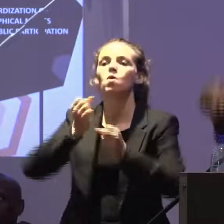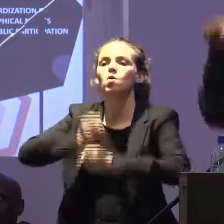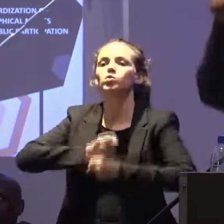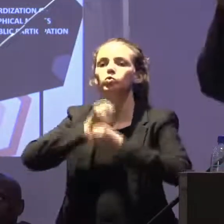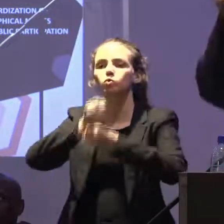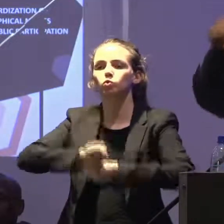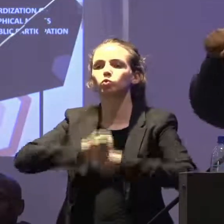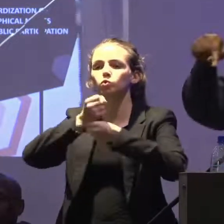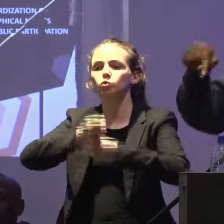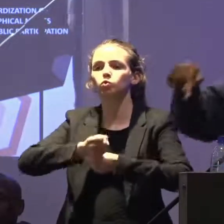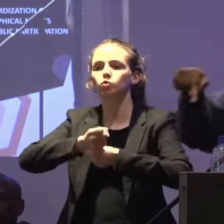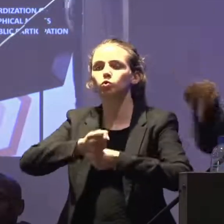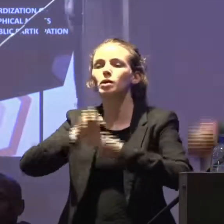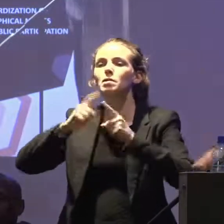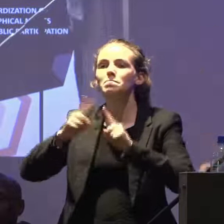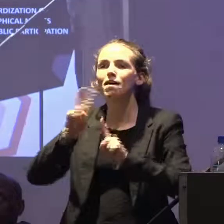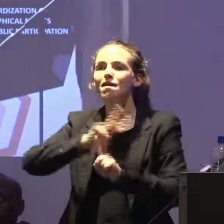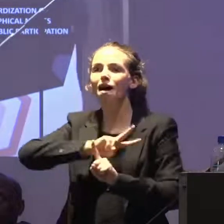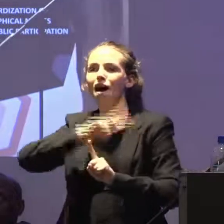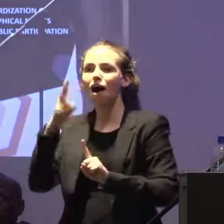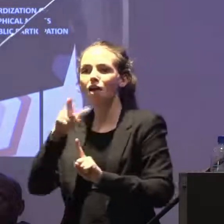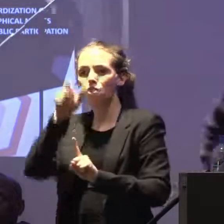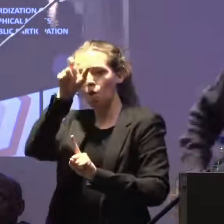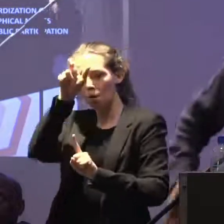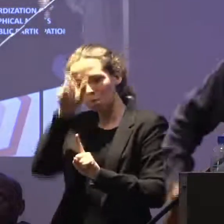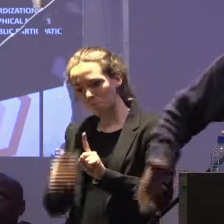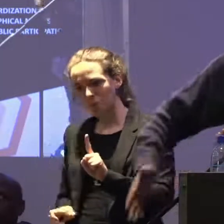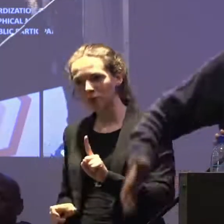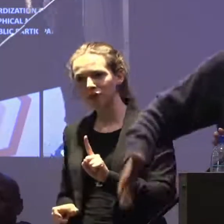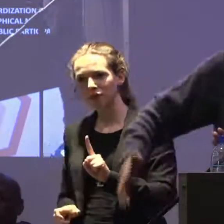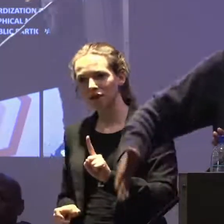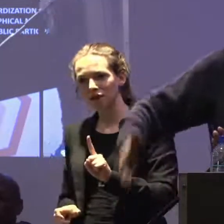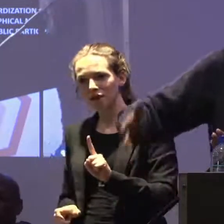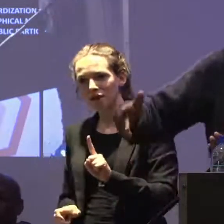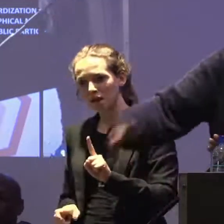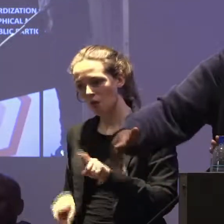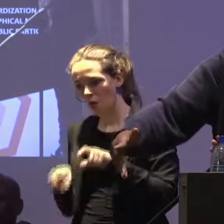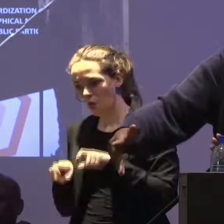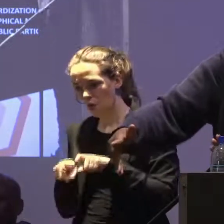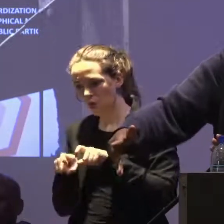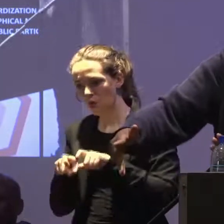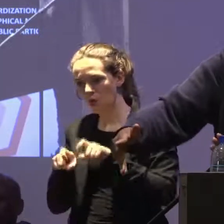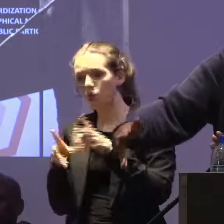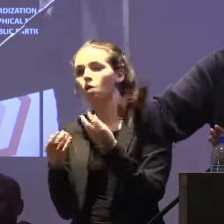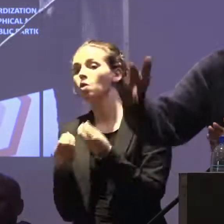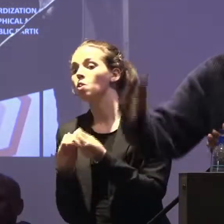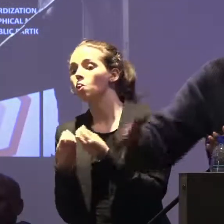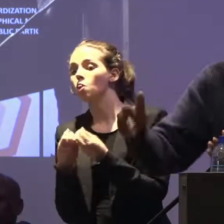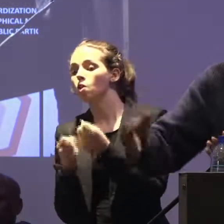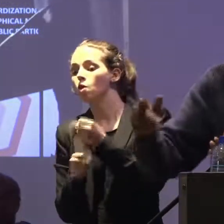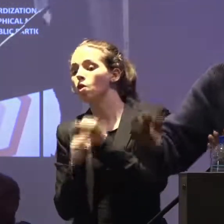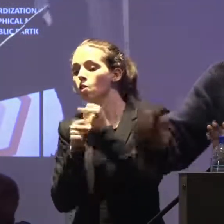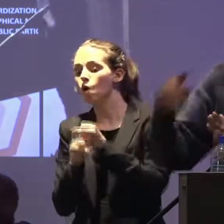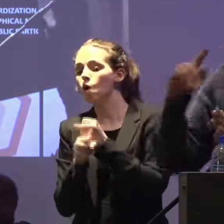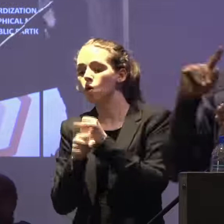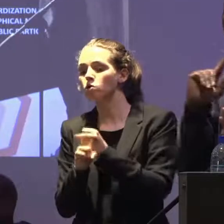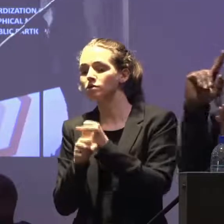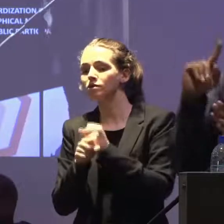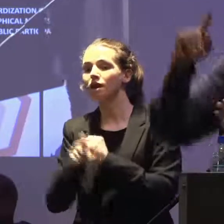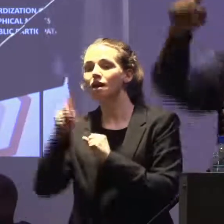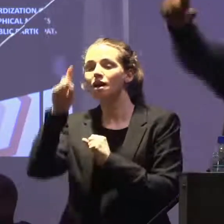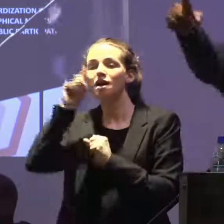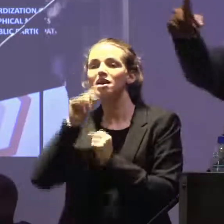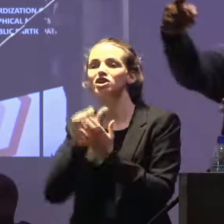but not the statue of the person who was running along the horse. This 16-year-old would